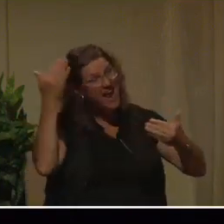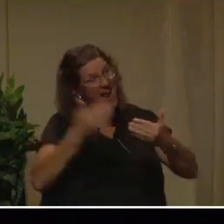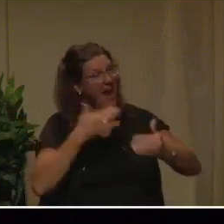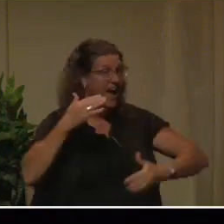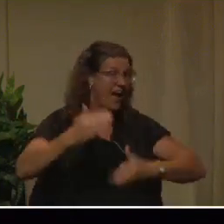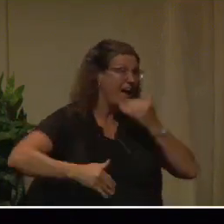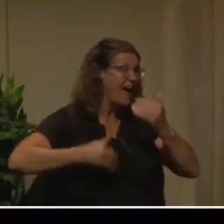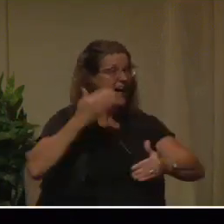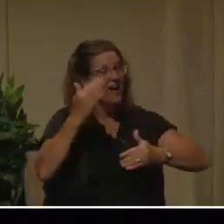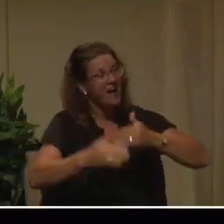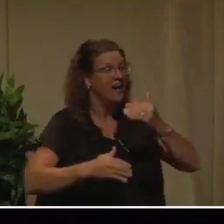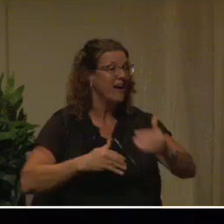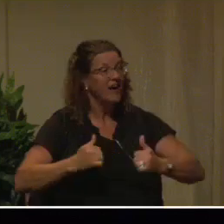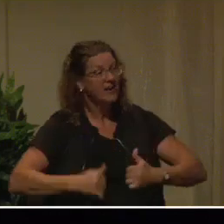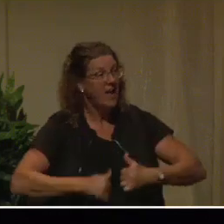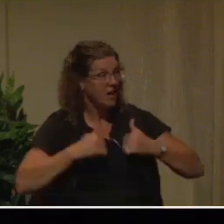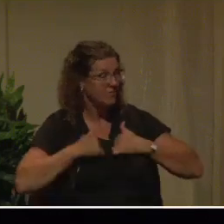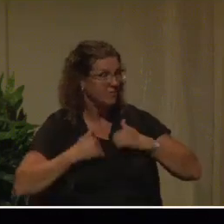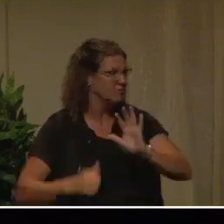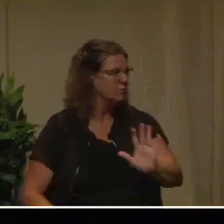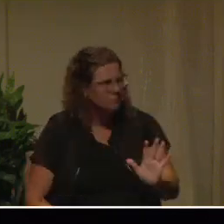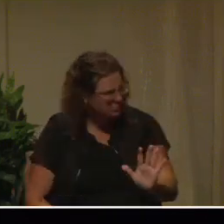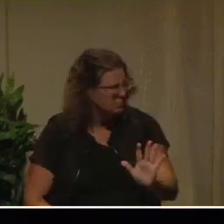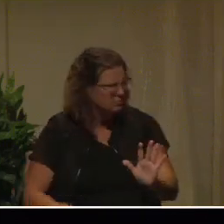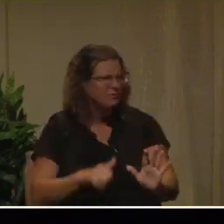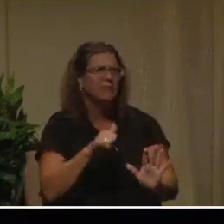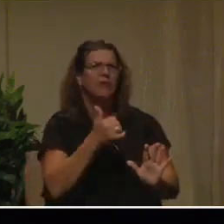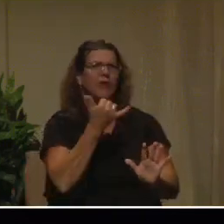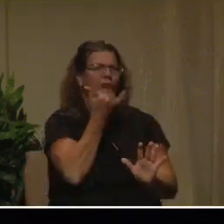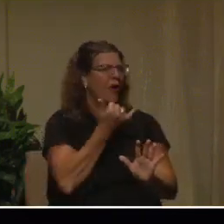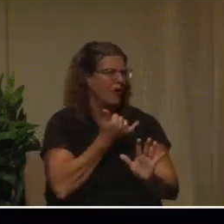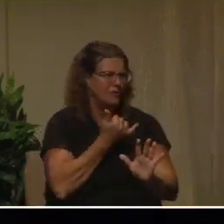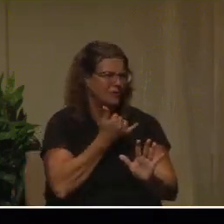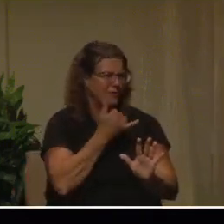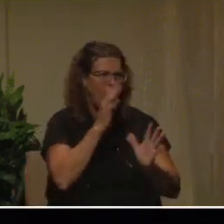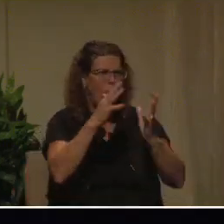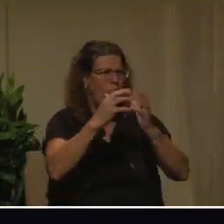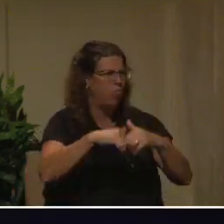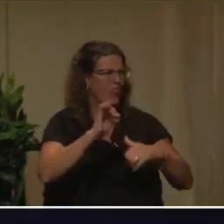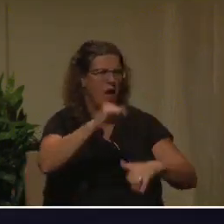away by telling us that life is short and hard.